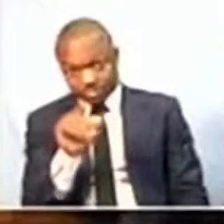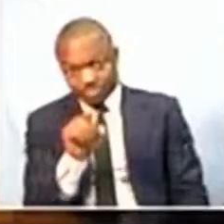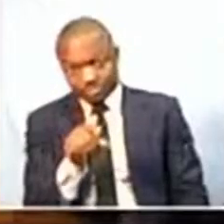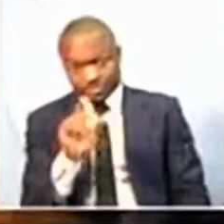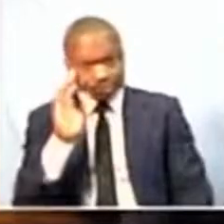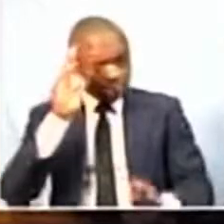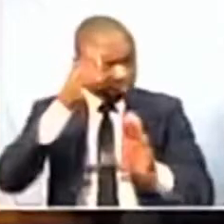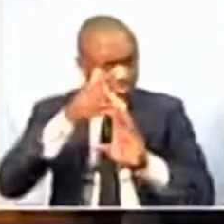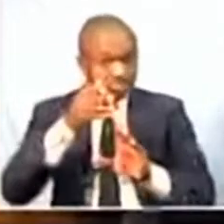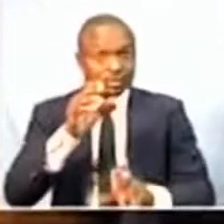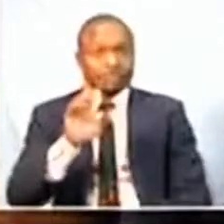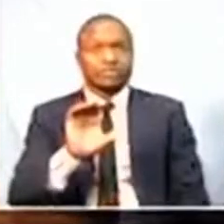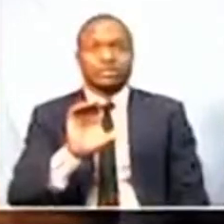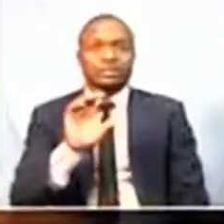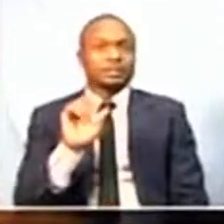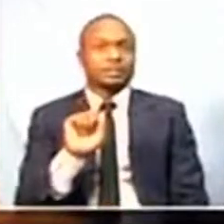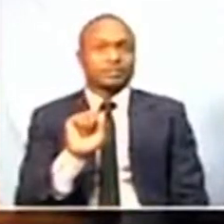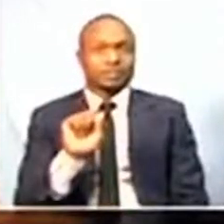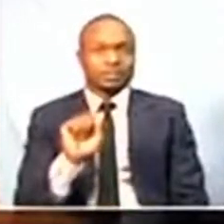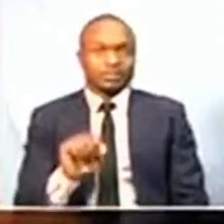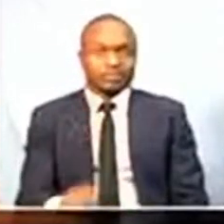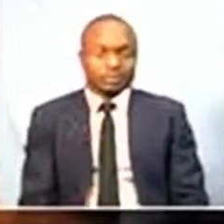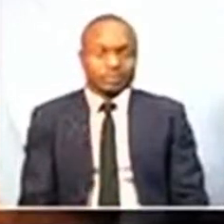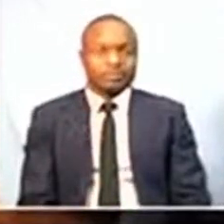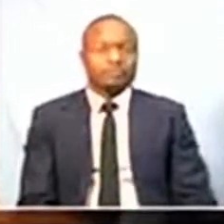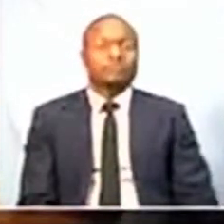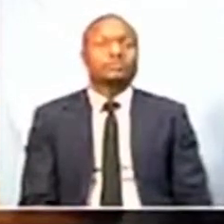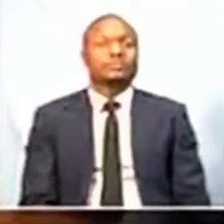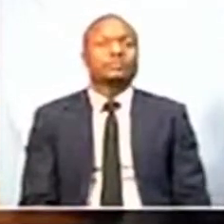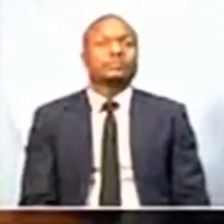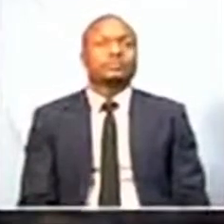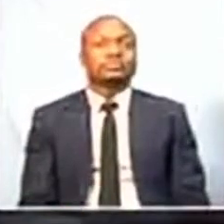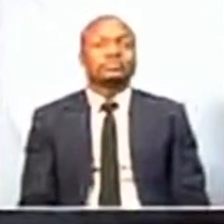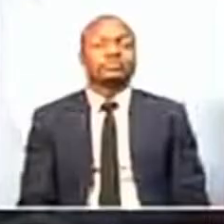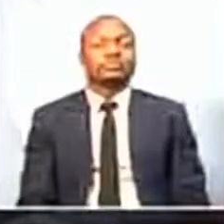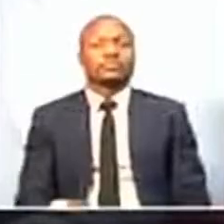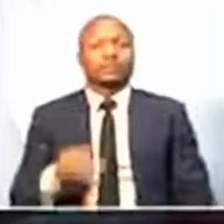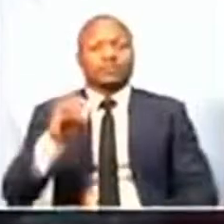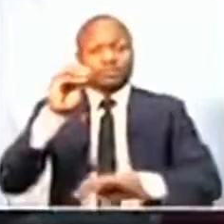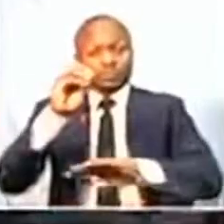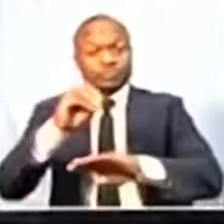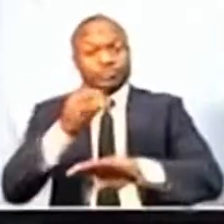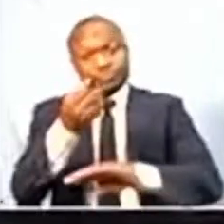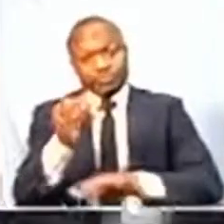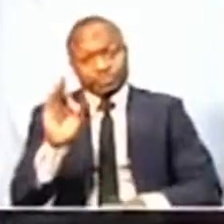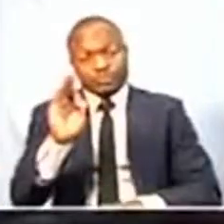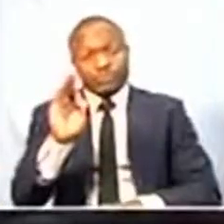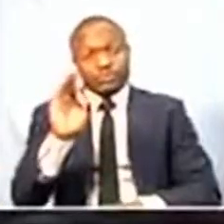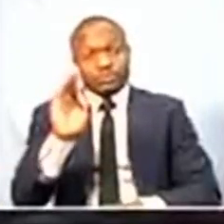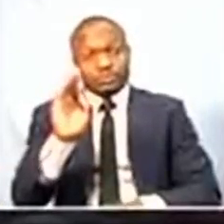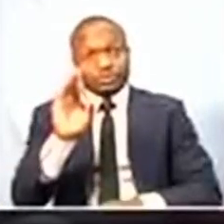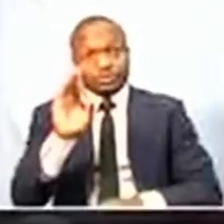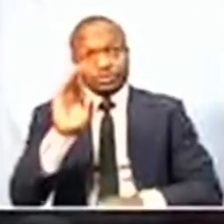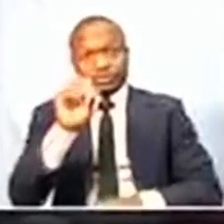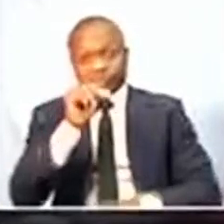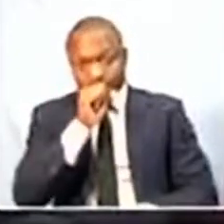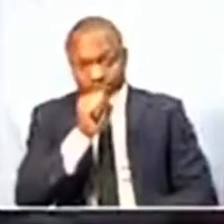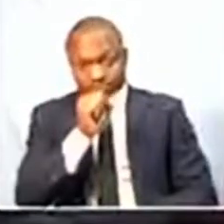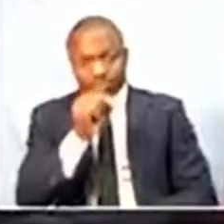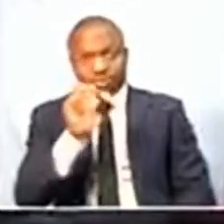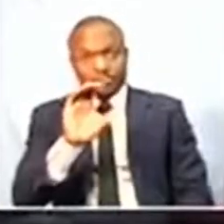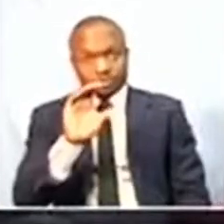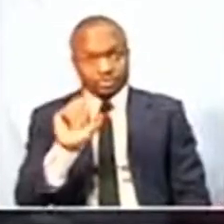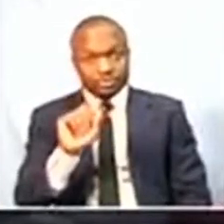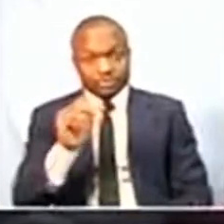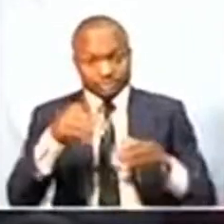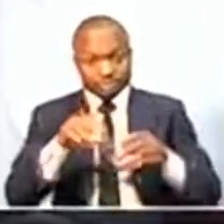Yes. That one is. You can switch off your mic. Yes. Yes. Thank you very much.